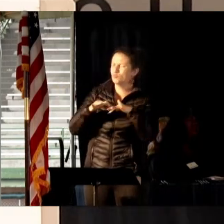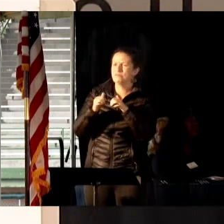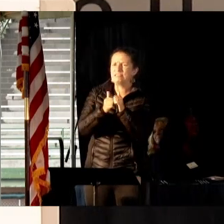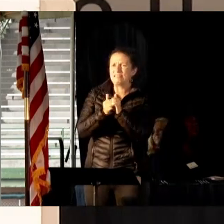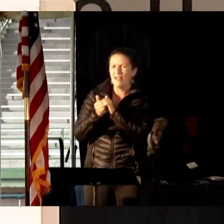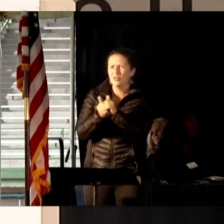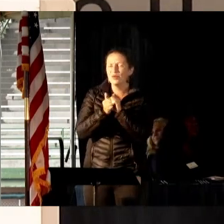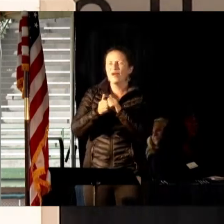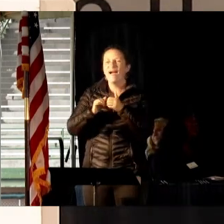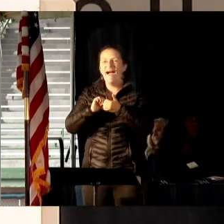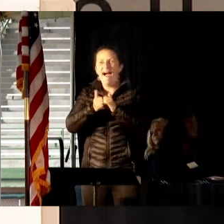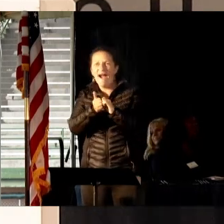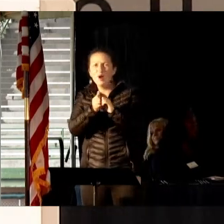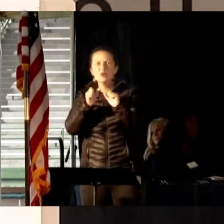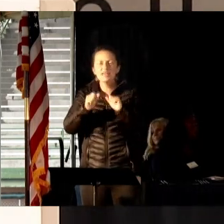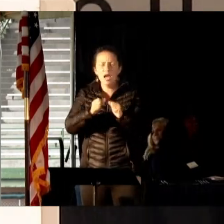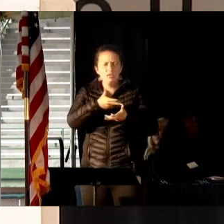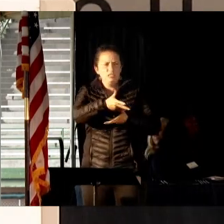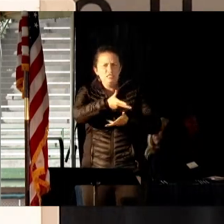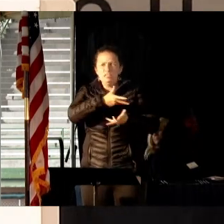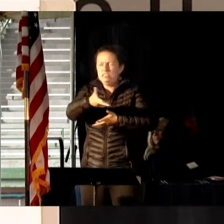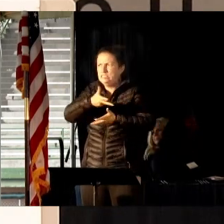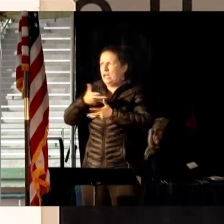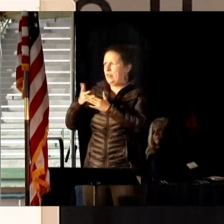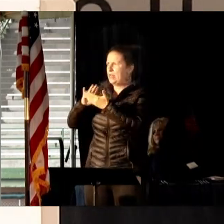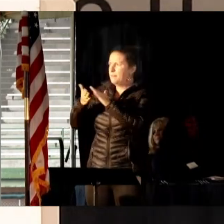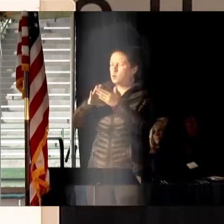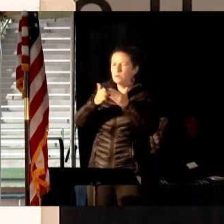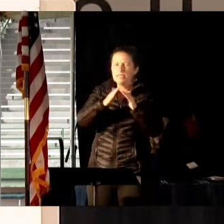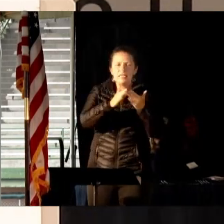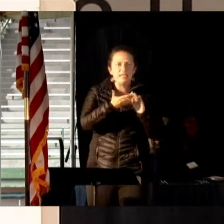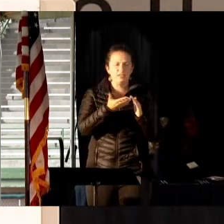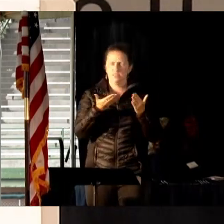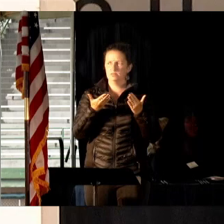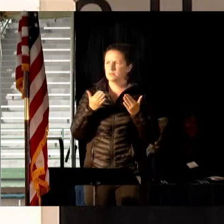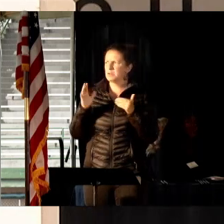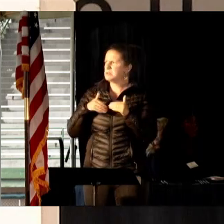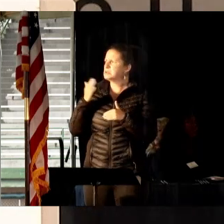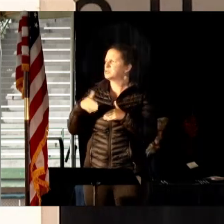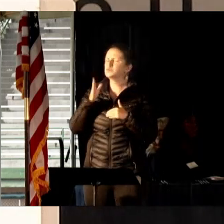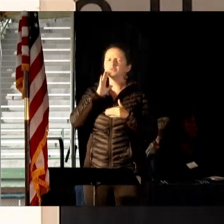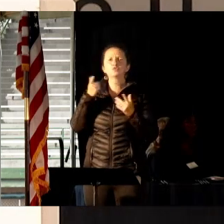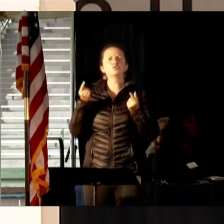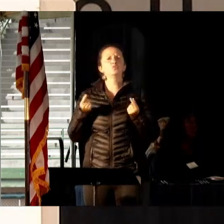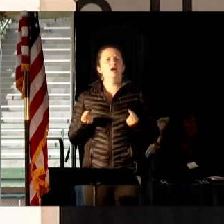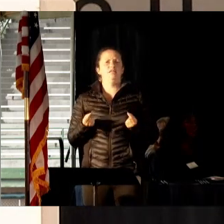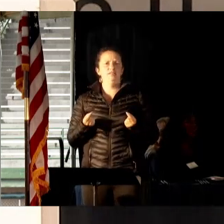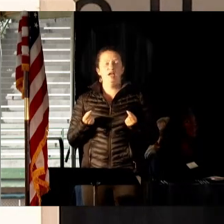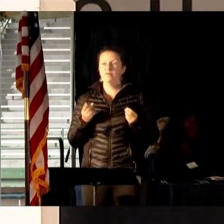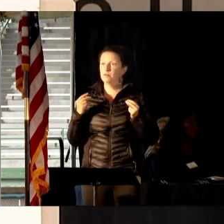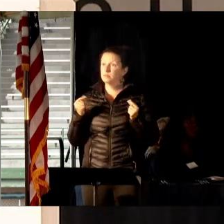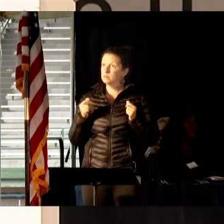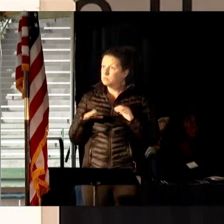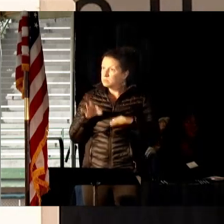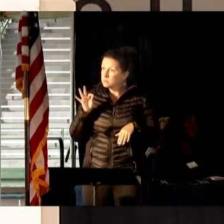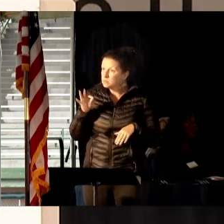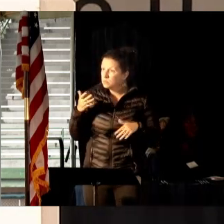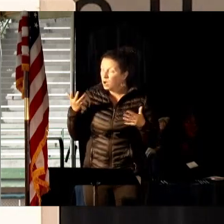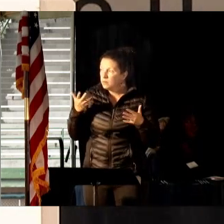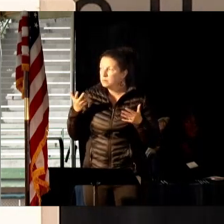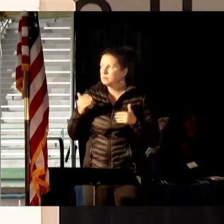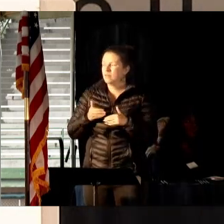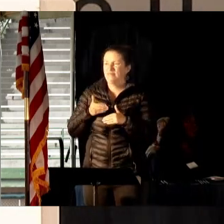make people more engaged in our communities? What's the next step here? And we quickly discovered something, that the next